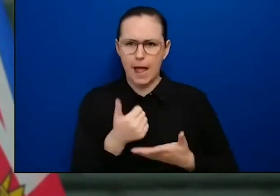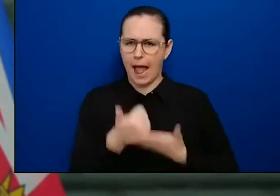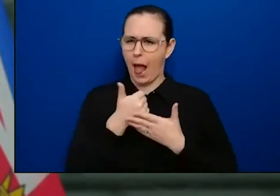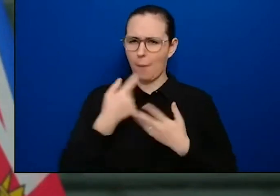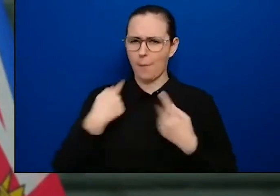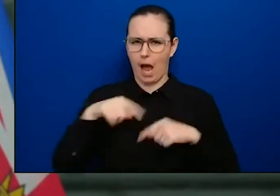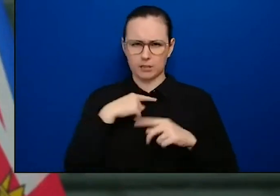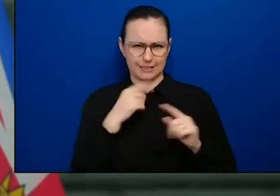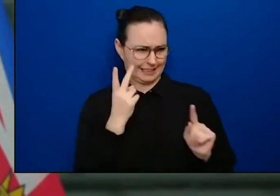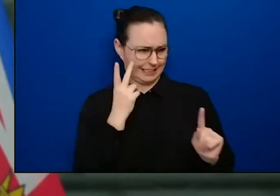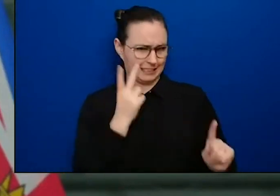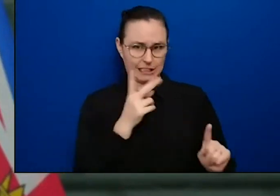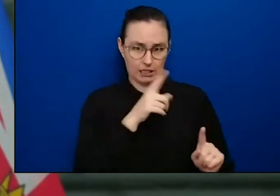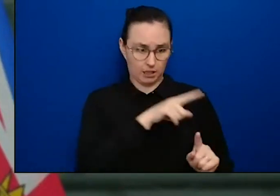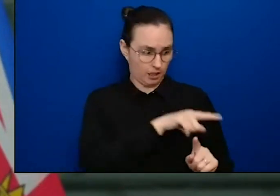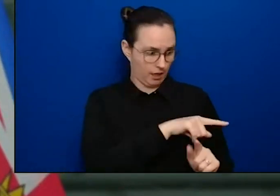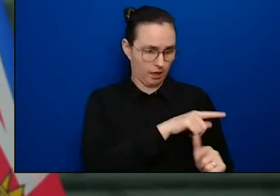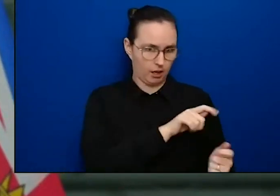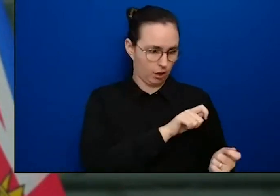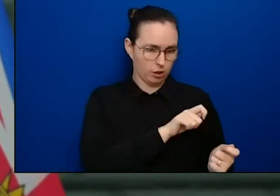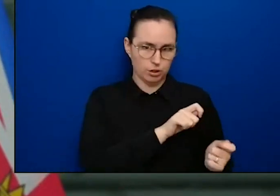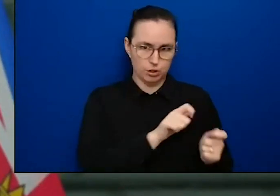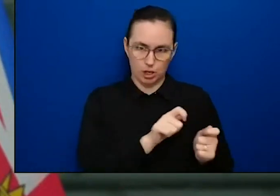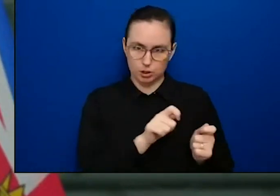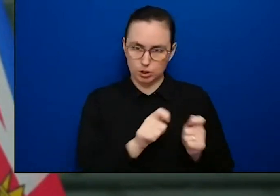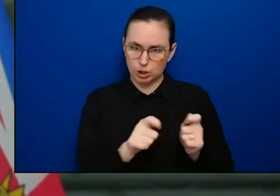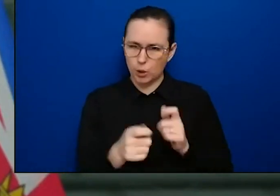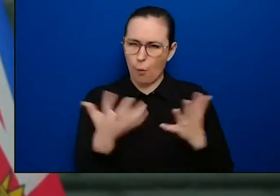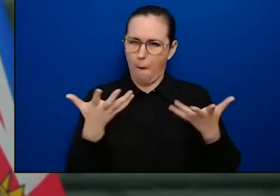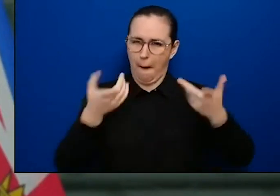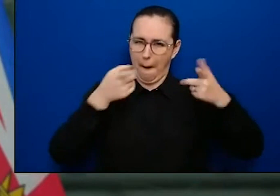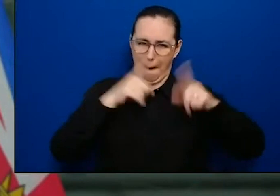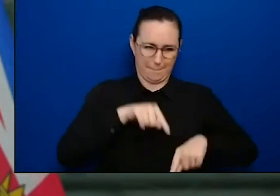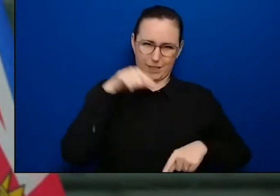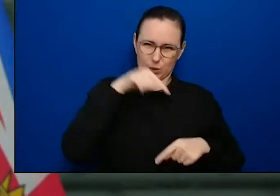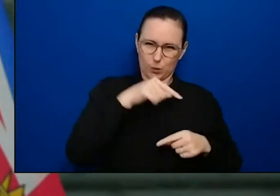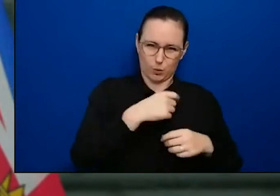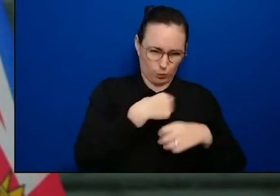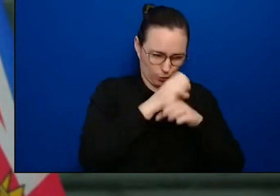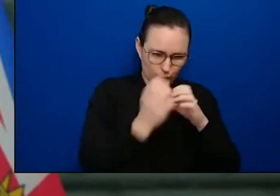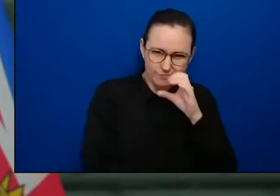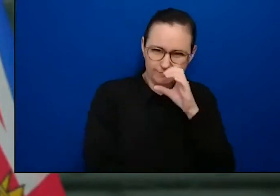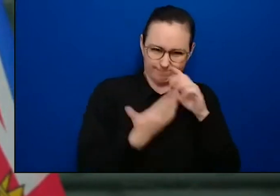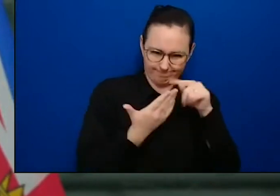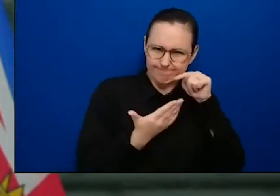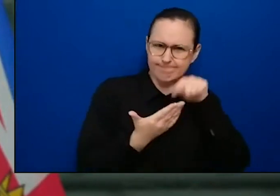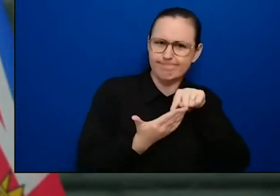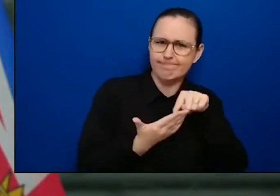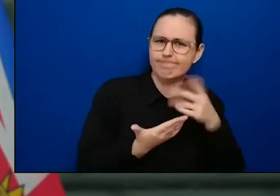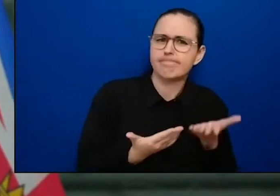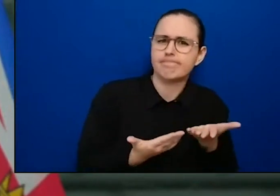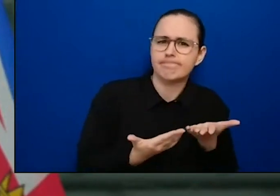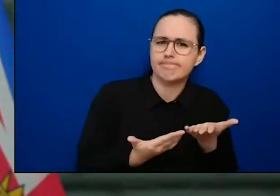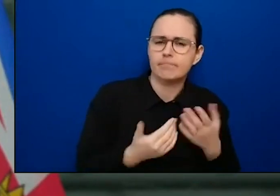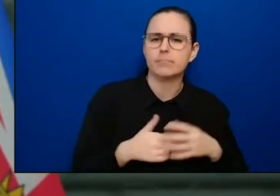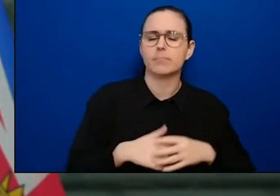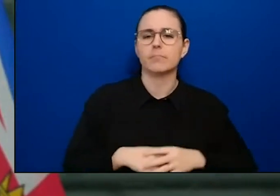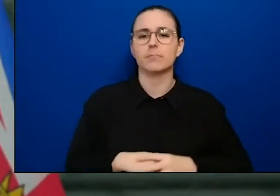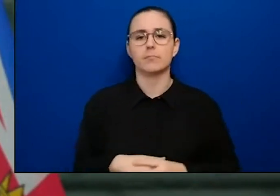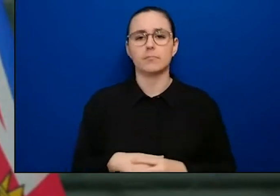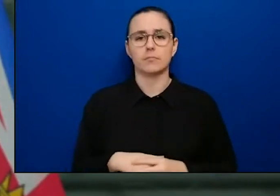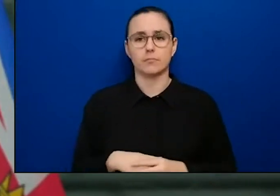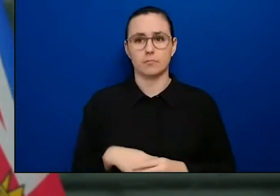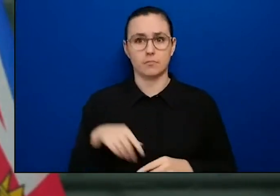evolved. And we can be confident that we're not seeing widespread transmission of this